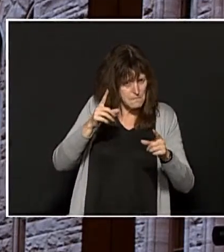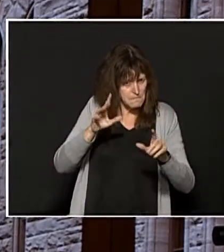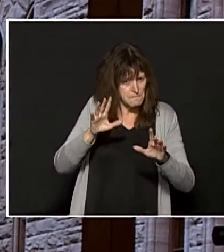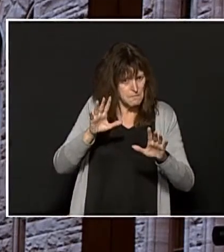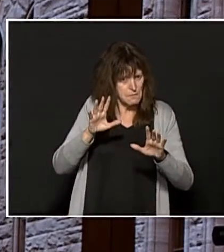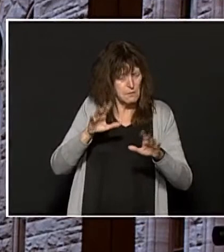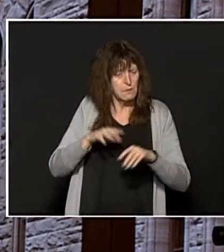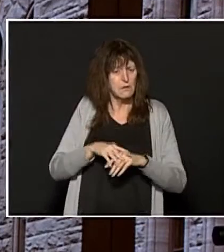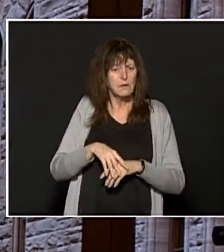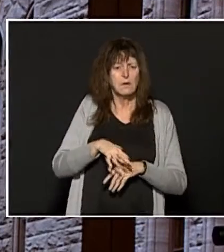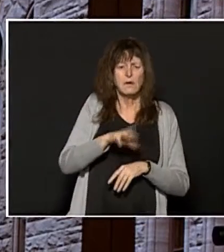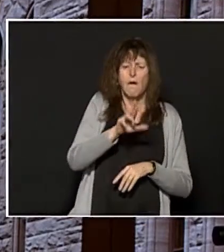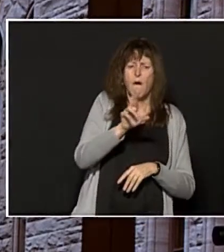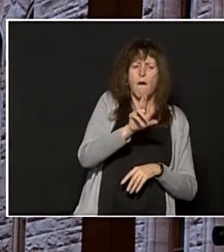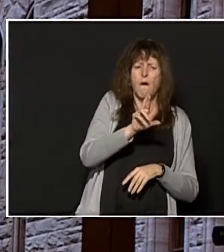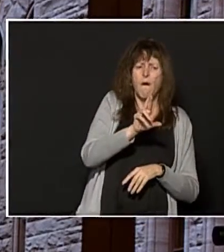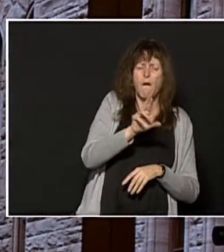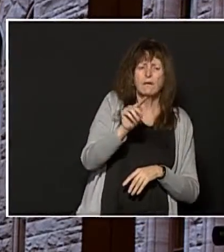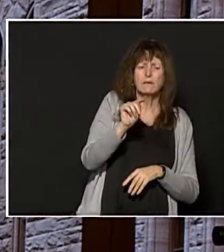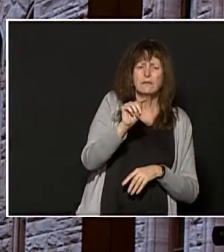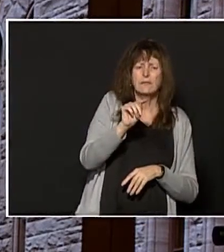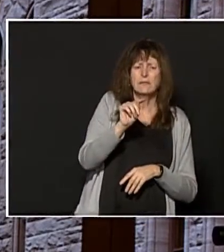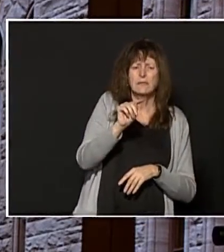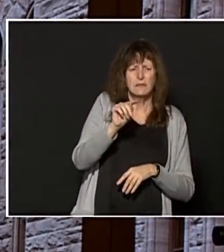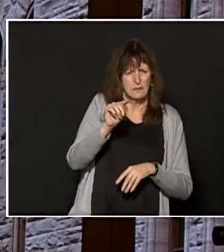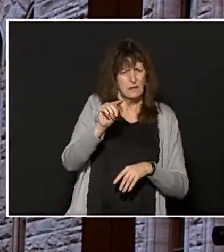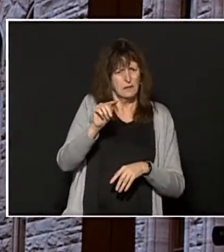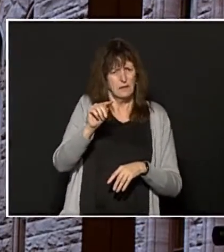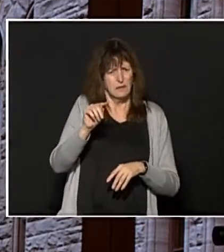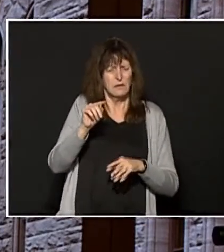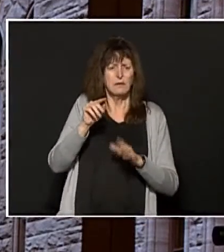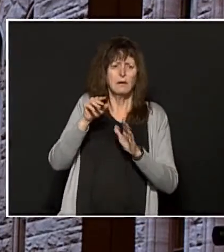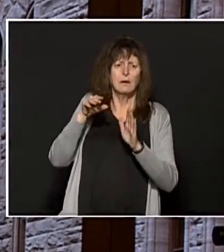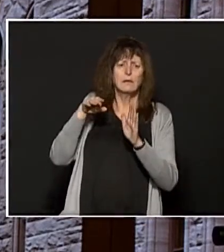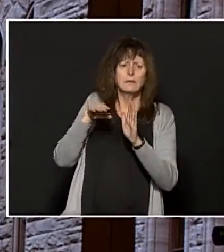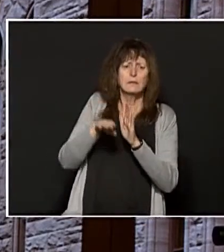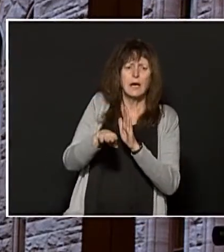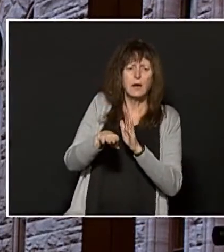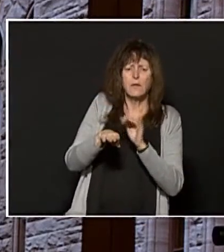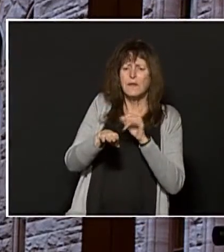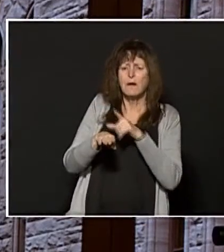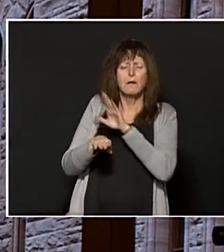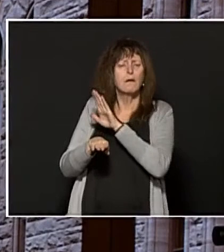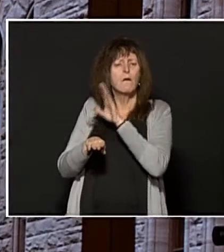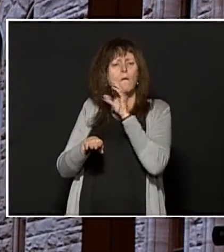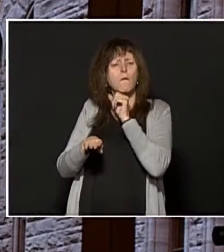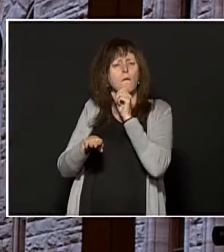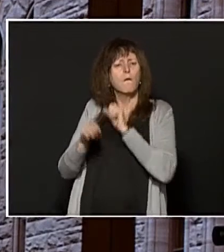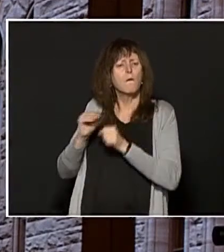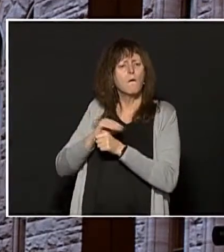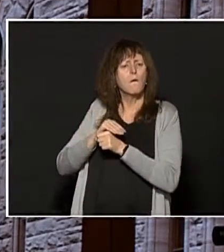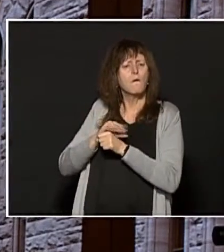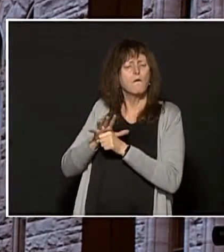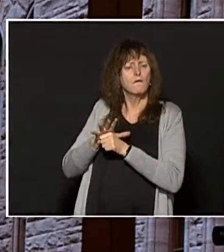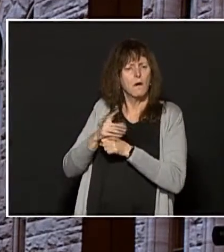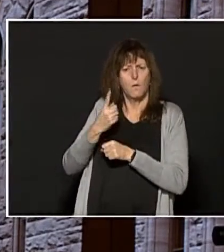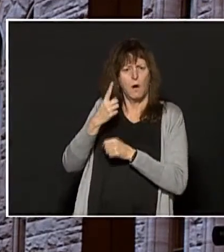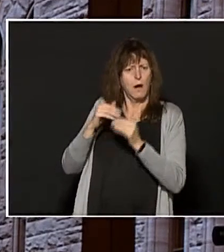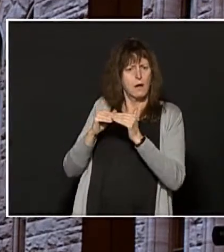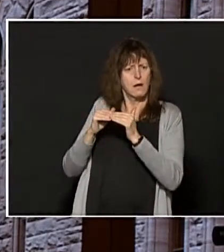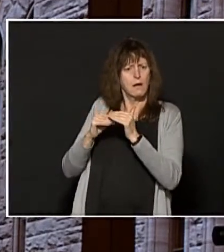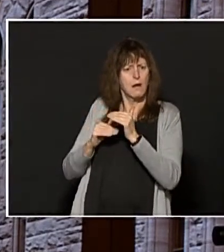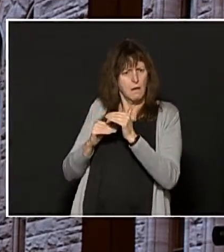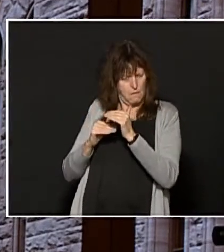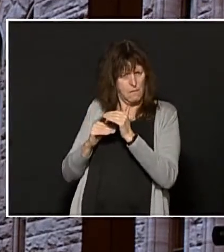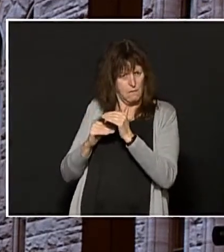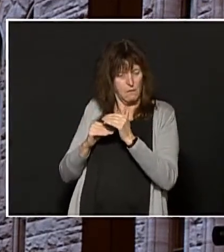the so-called classic COVID and the variants. We're underneath 1. We are at that at the moment. We can easily